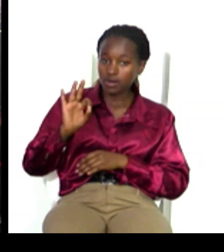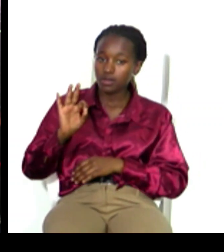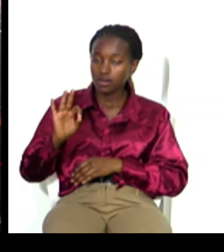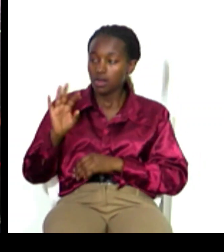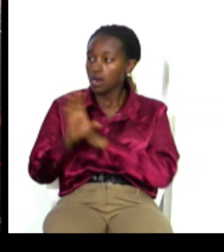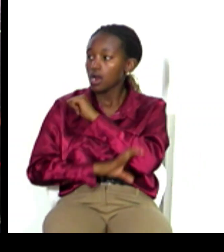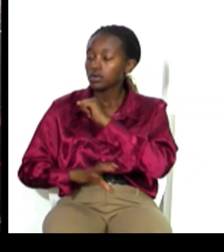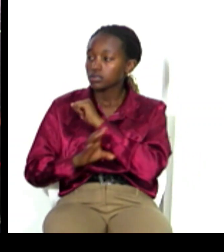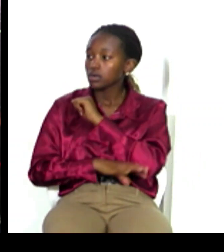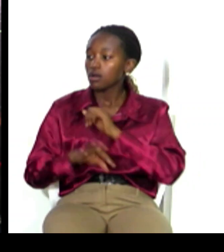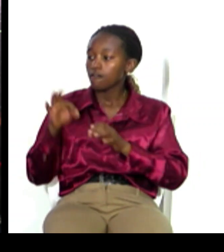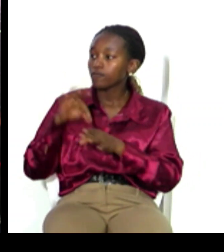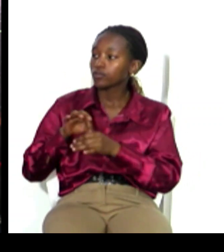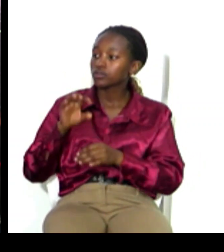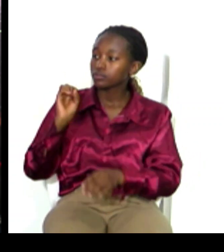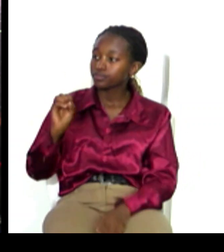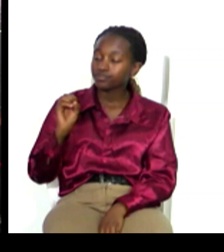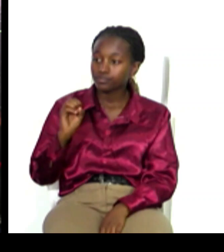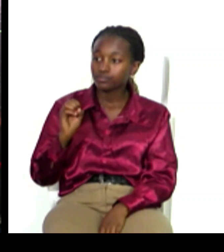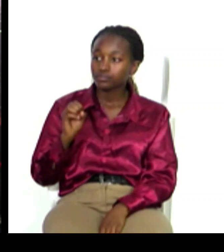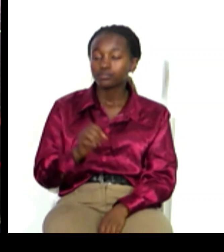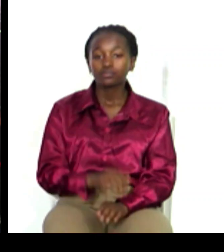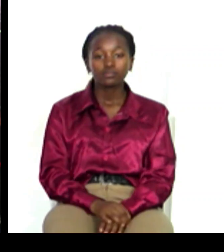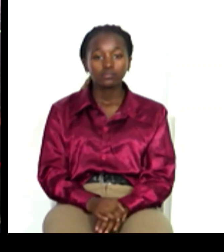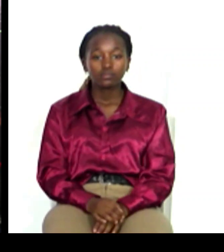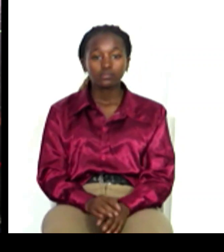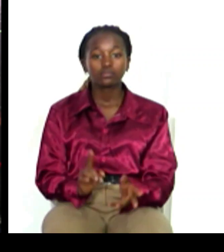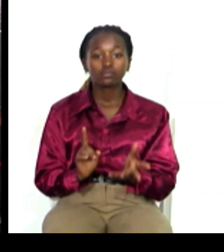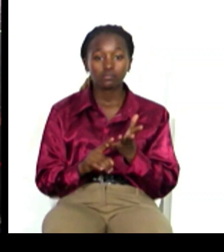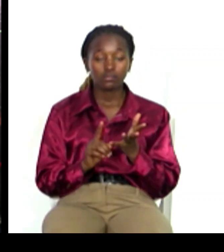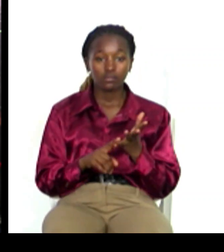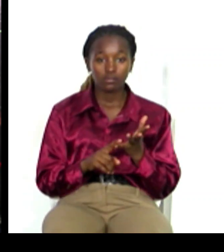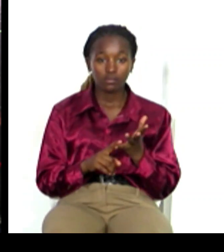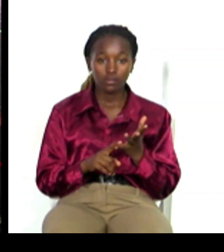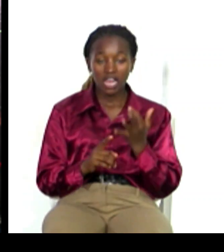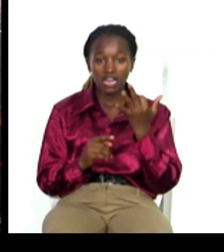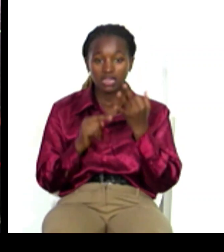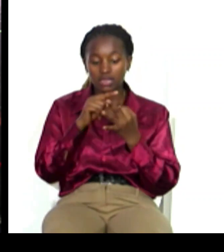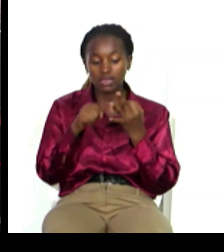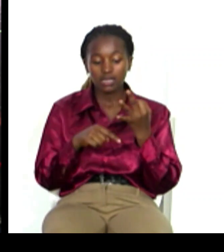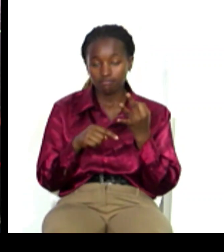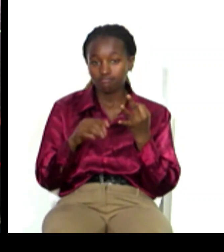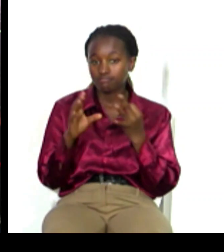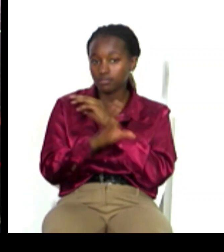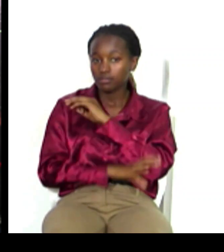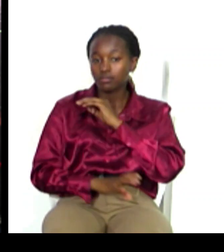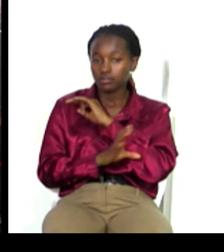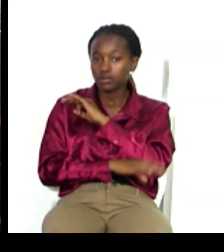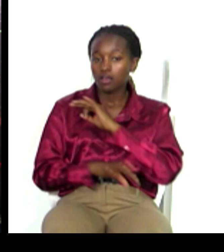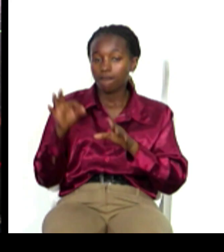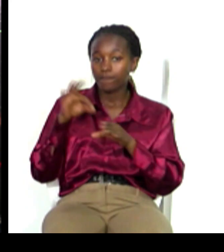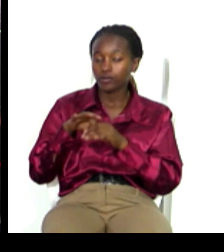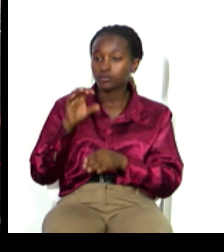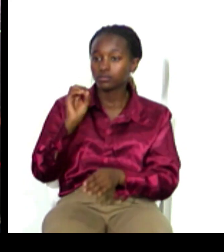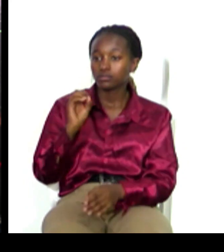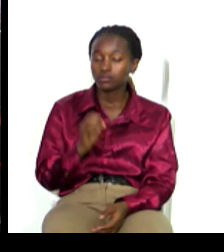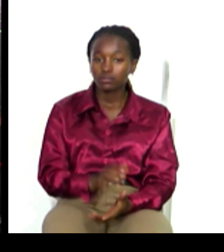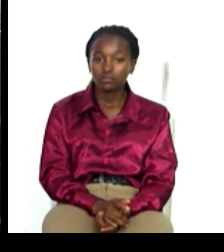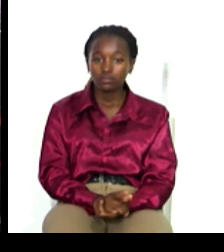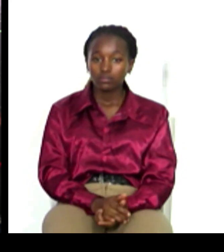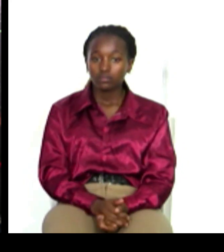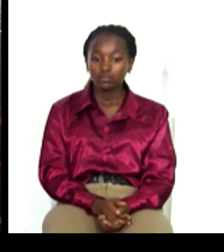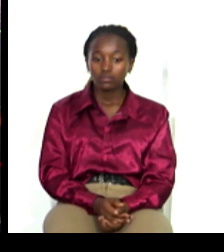countries. Burkina Faso. Burkina Faso, Niger, Mali. Because Why Nigeria? they are